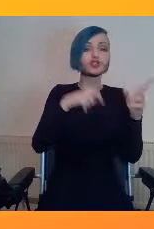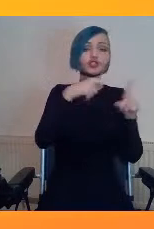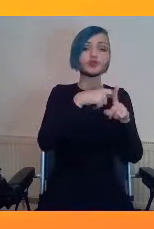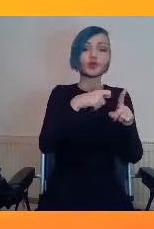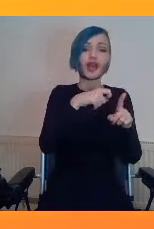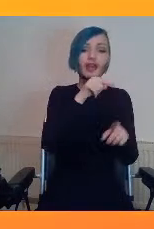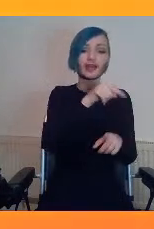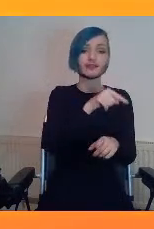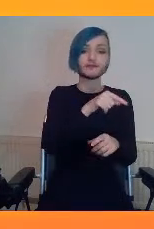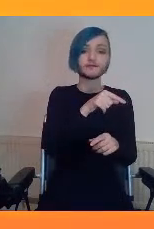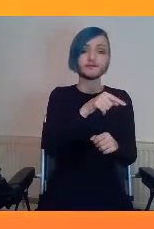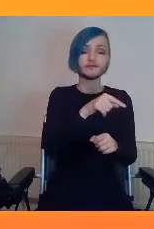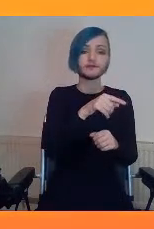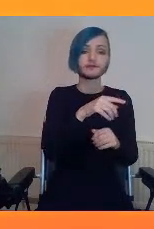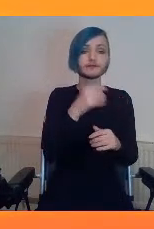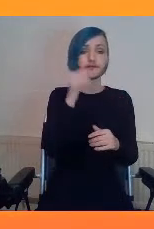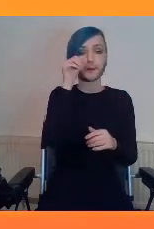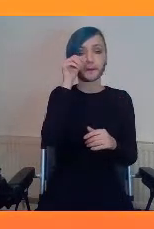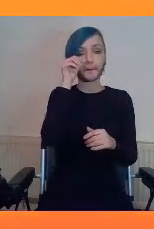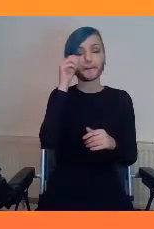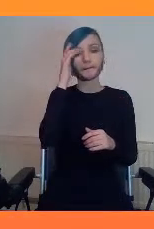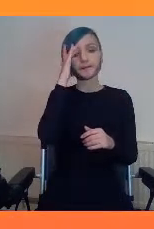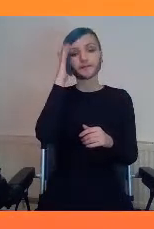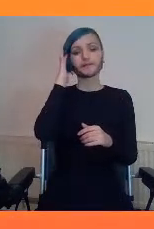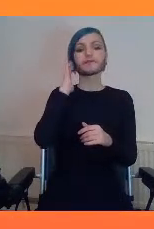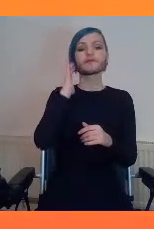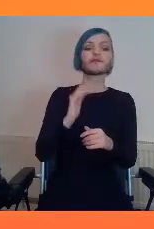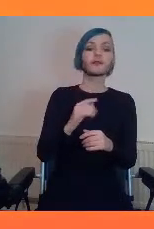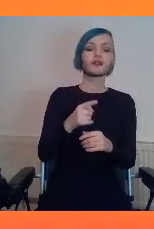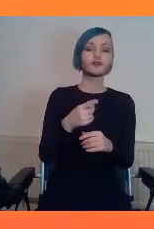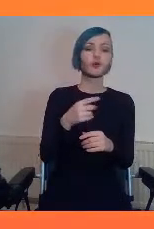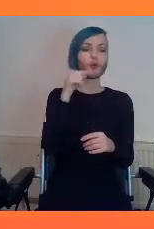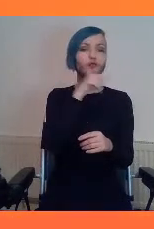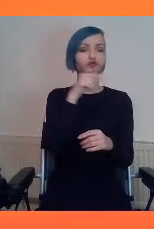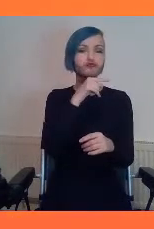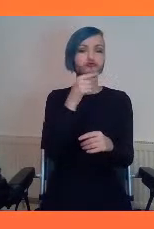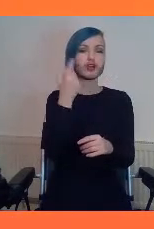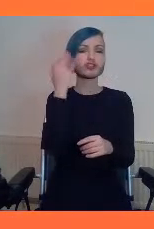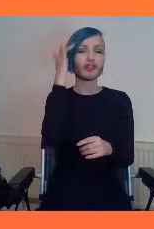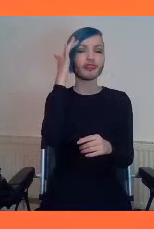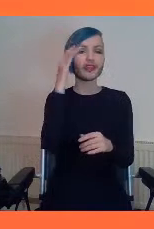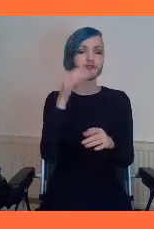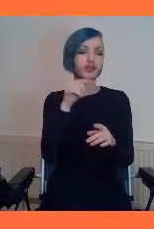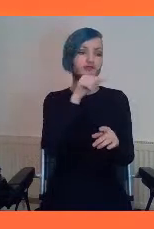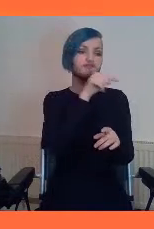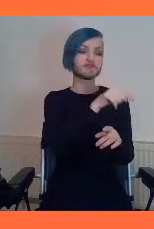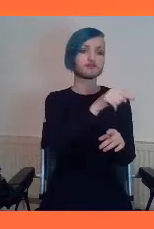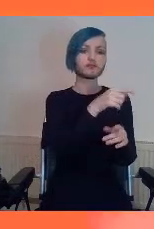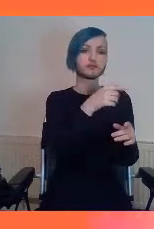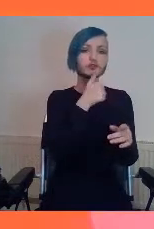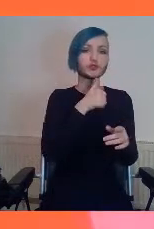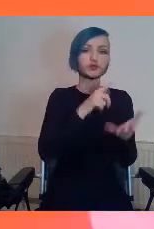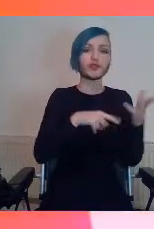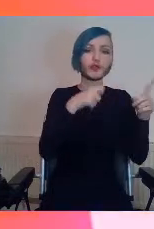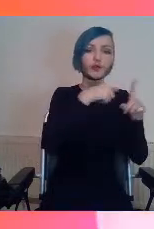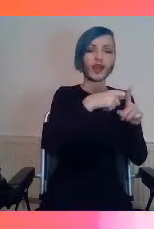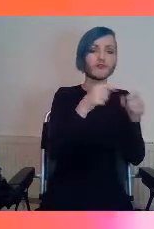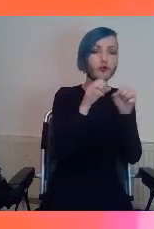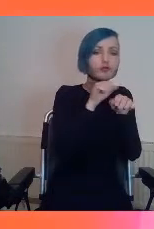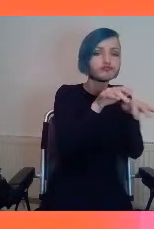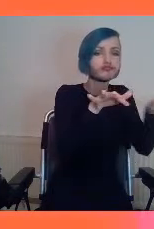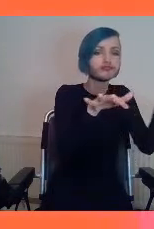UK presented channels and medias, just to spread negative information about